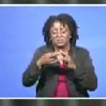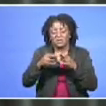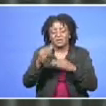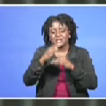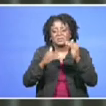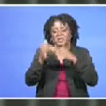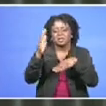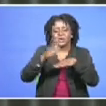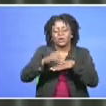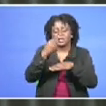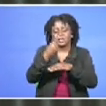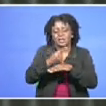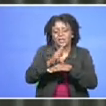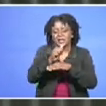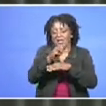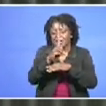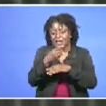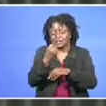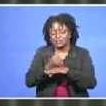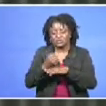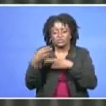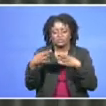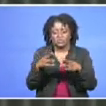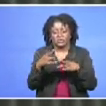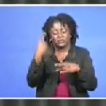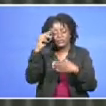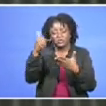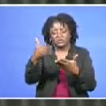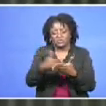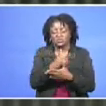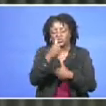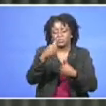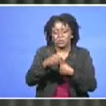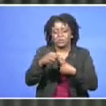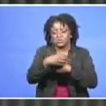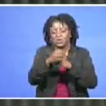Road, where the new post office will be housed. Fern Carey, ZNS Network News.